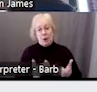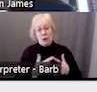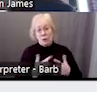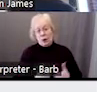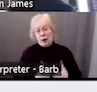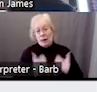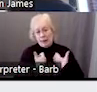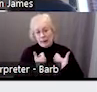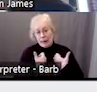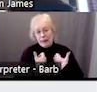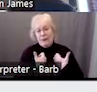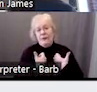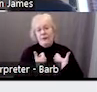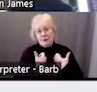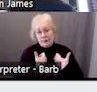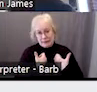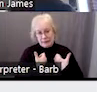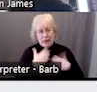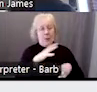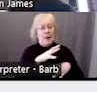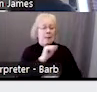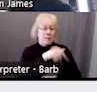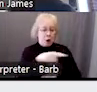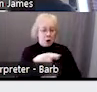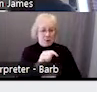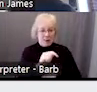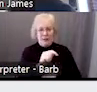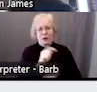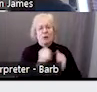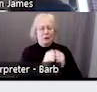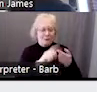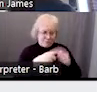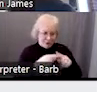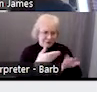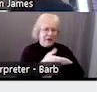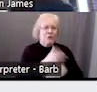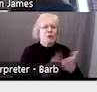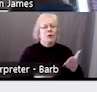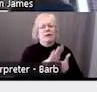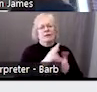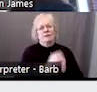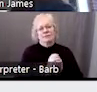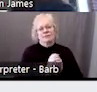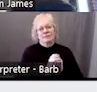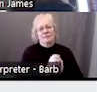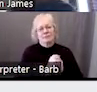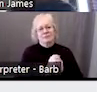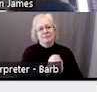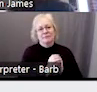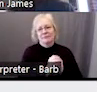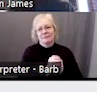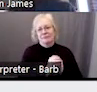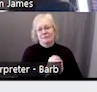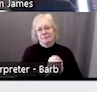appointment with friends or family after college. I want to have